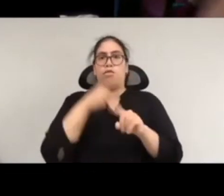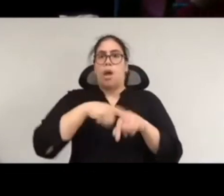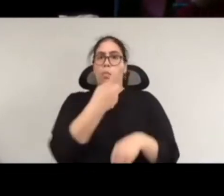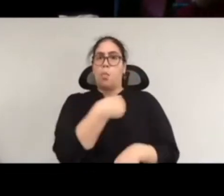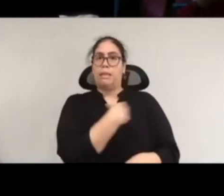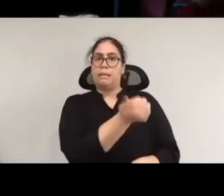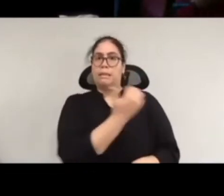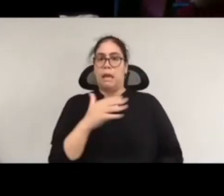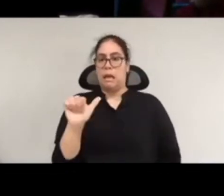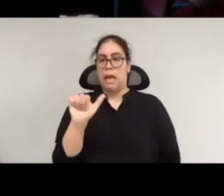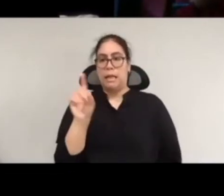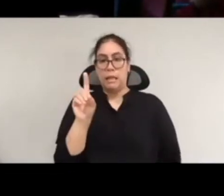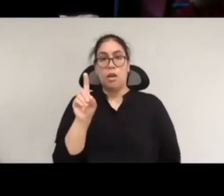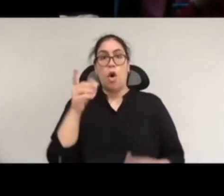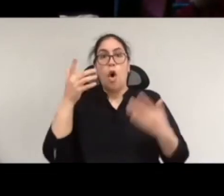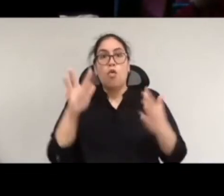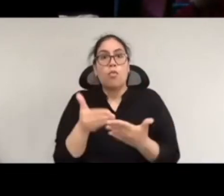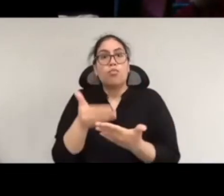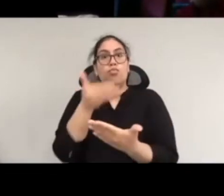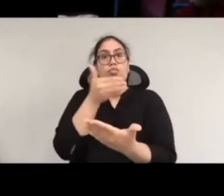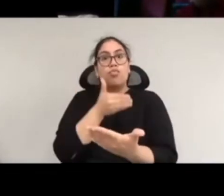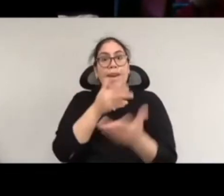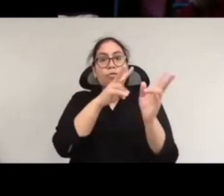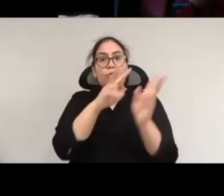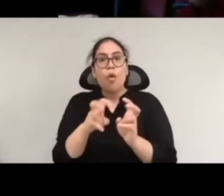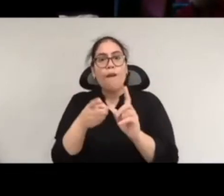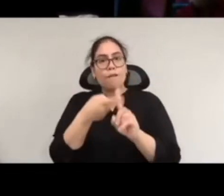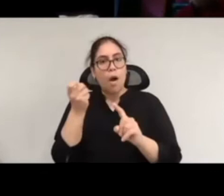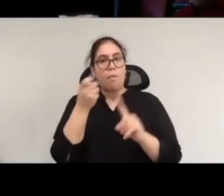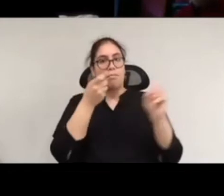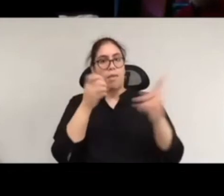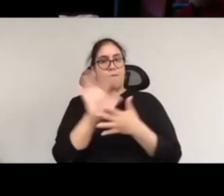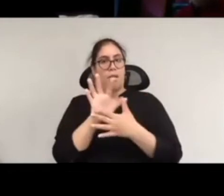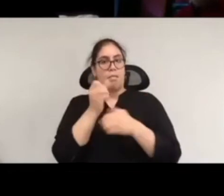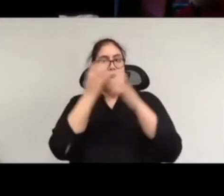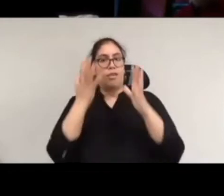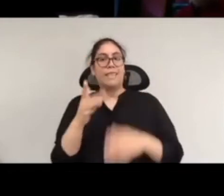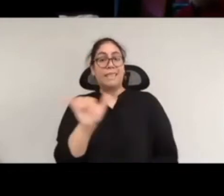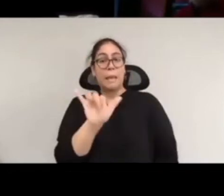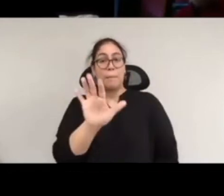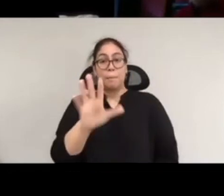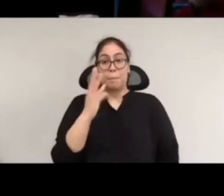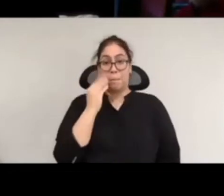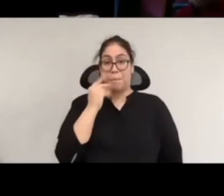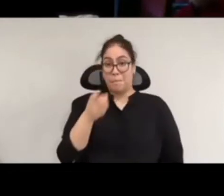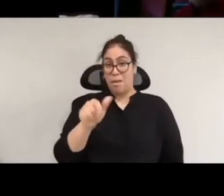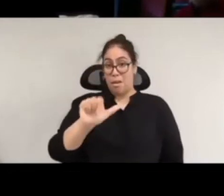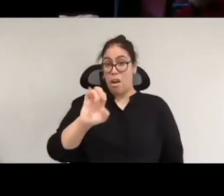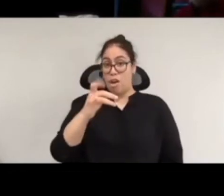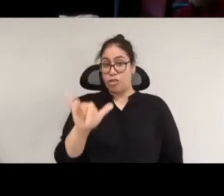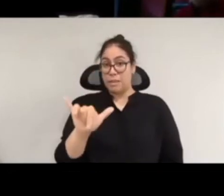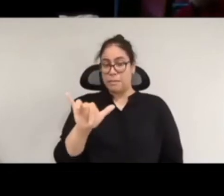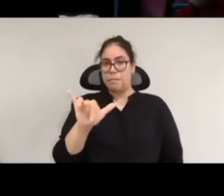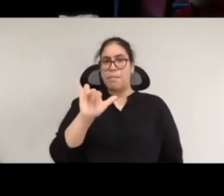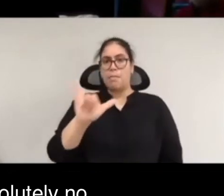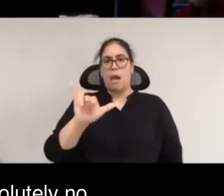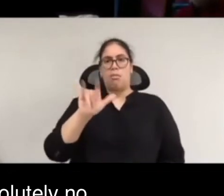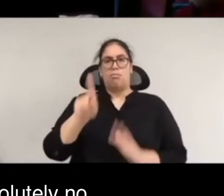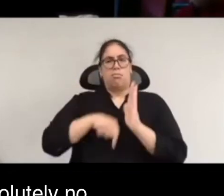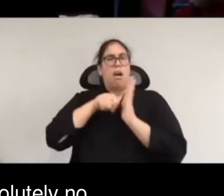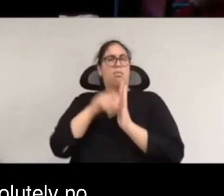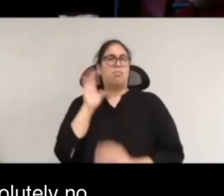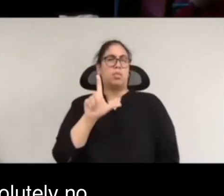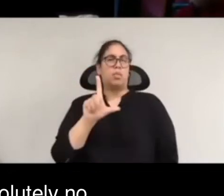was pre-recorded from the filmmakers. And much like Ashley, at that time in 2017, we